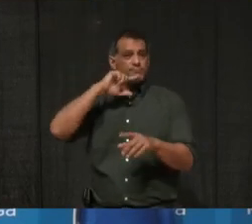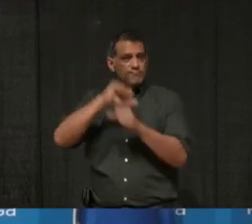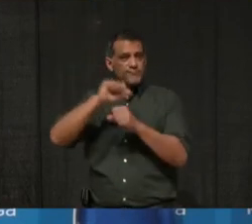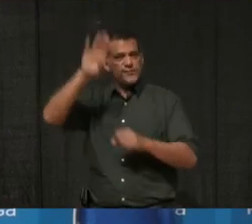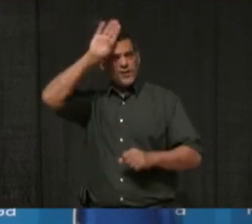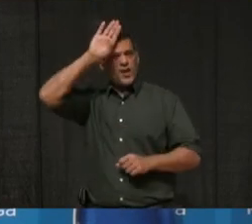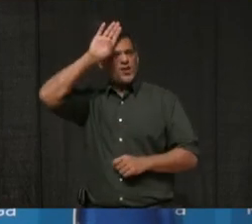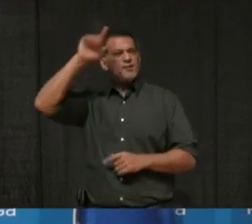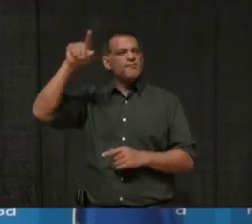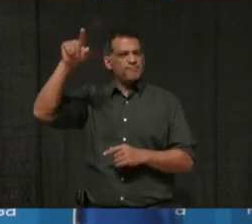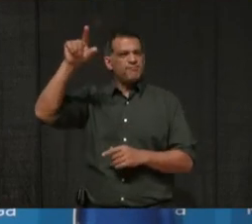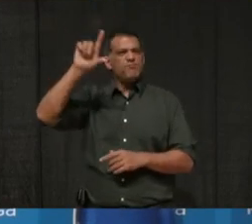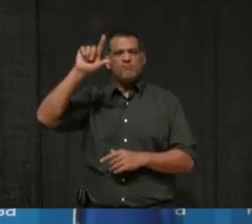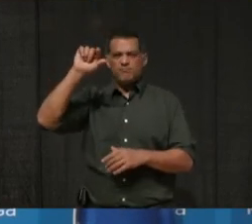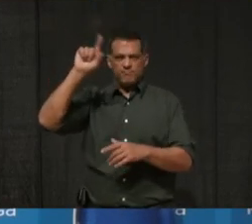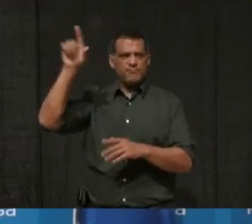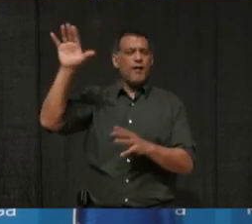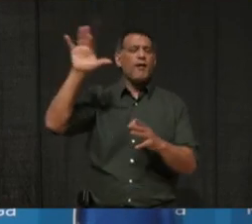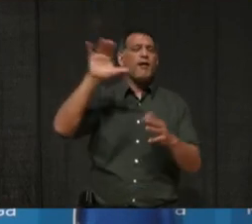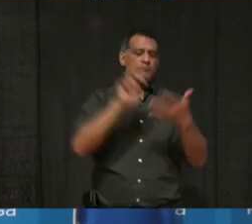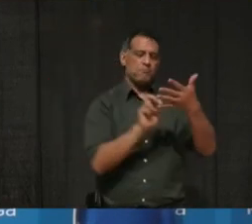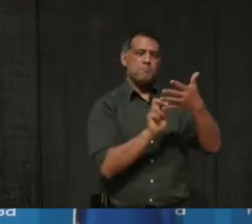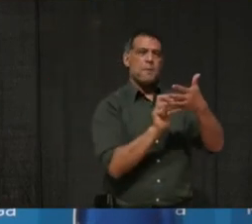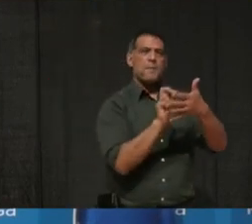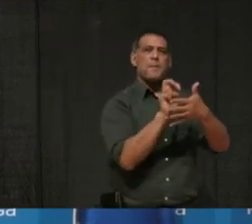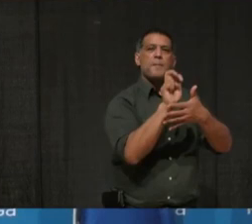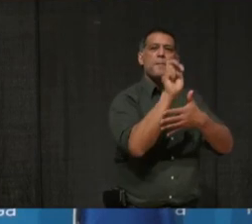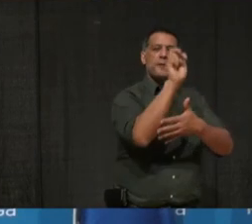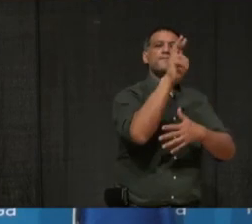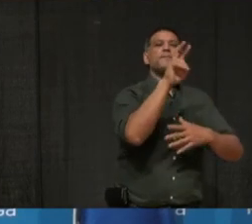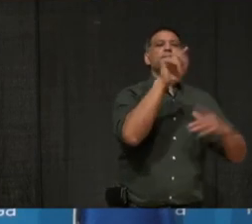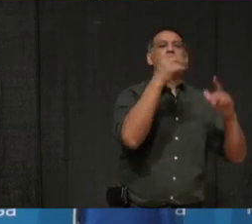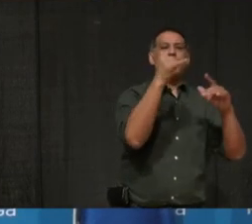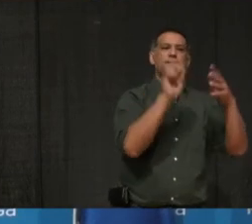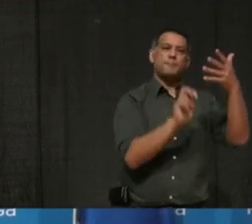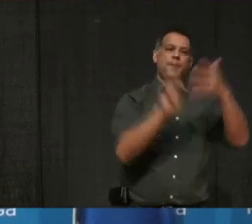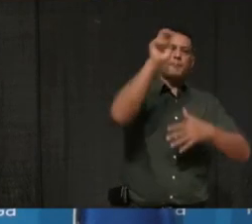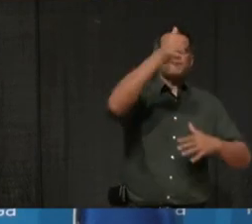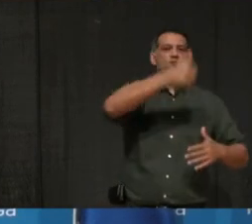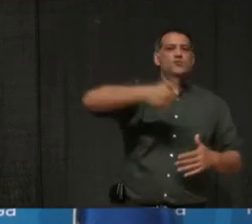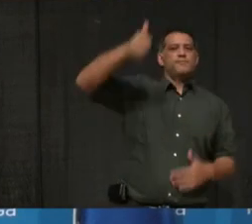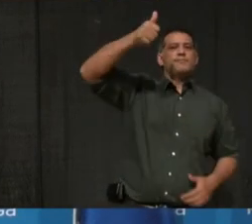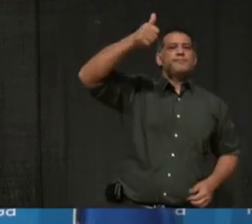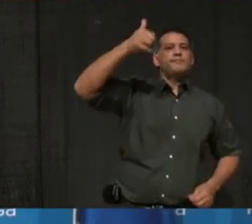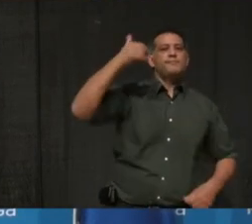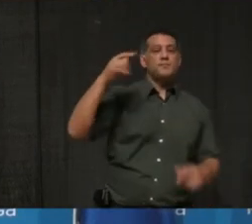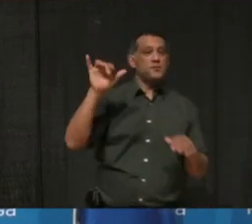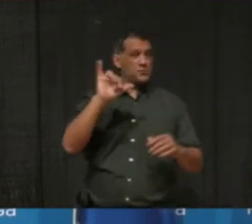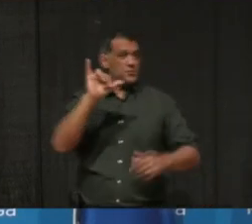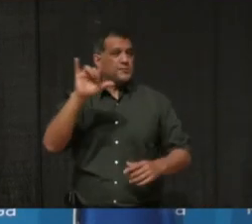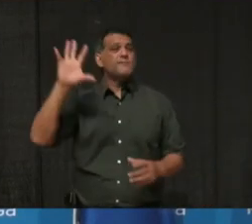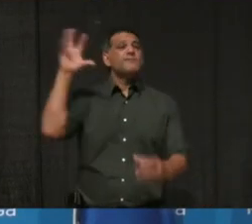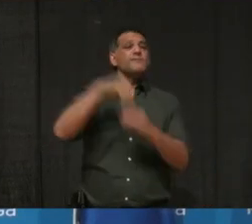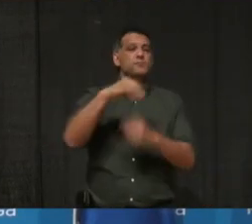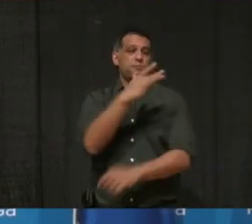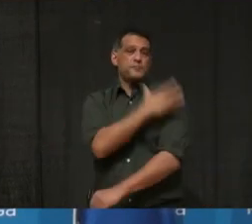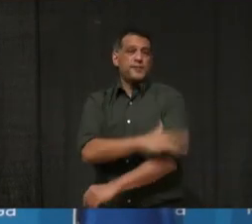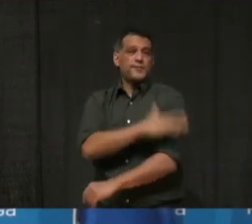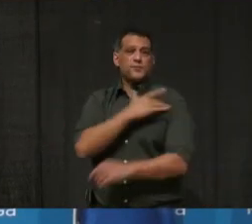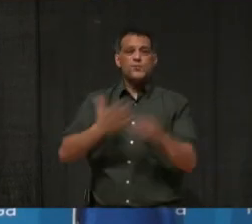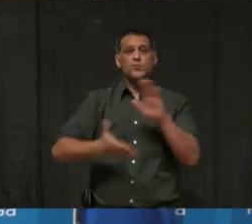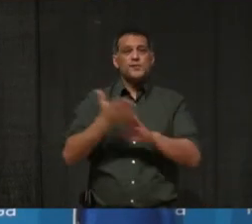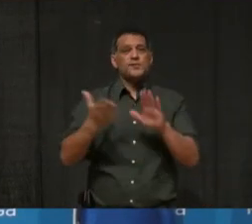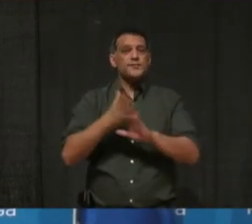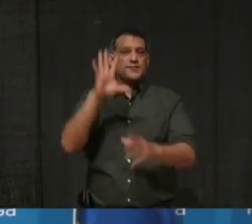and then to Fire Chief. Chief Rizzi has also spent time working at the Provincial Emergency Operations Centre, where